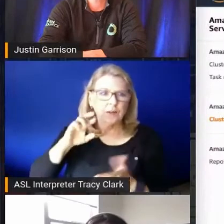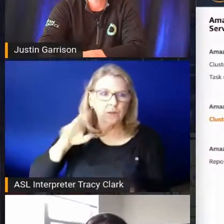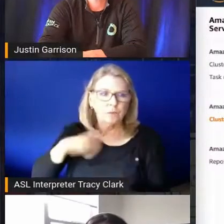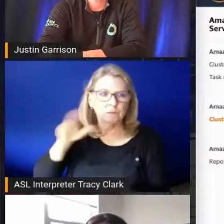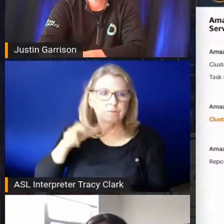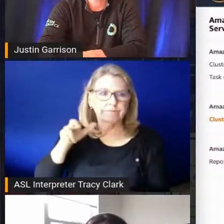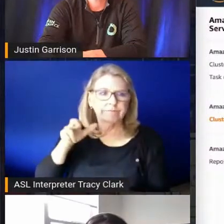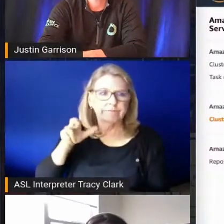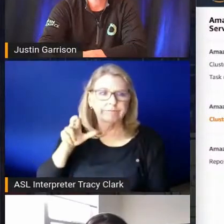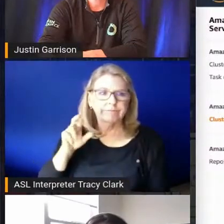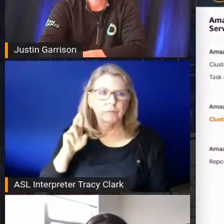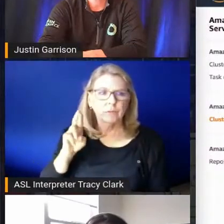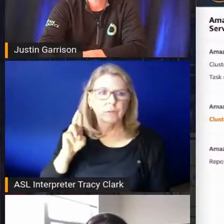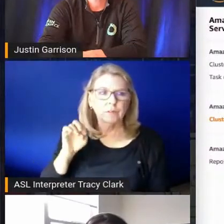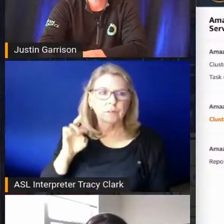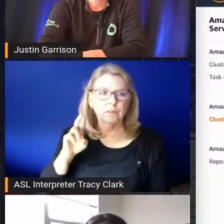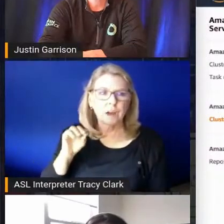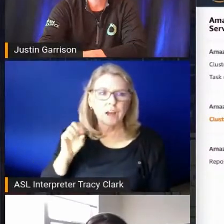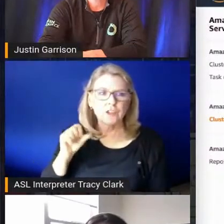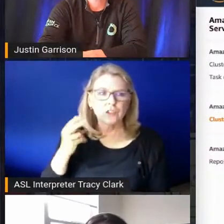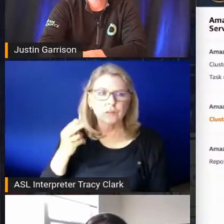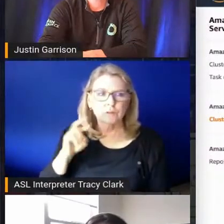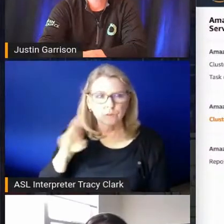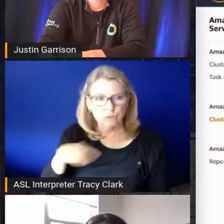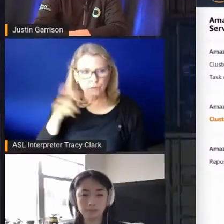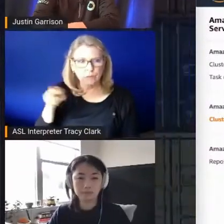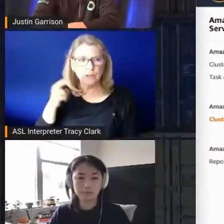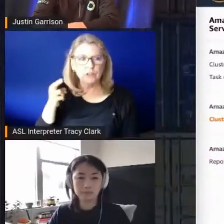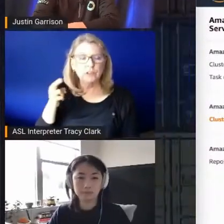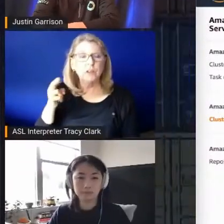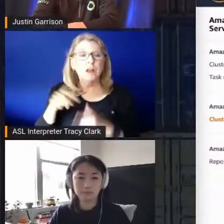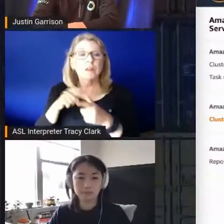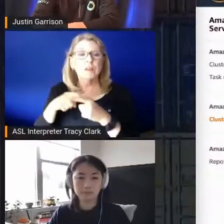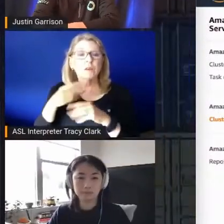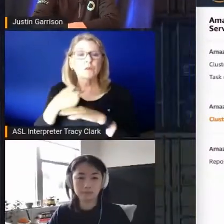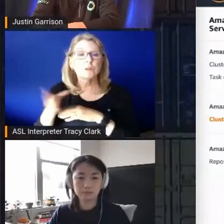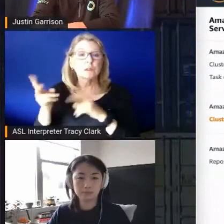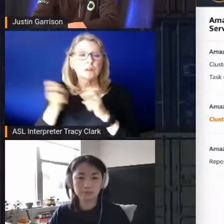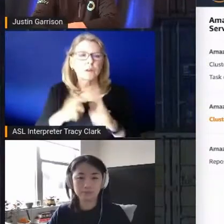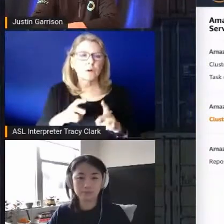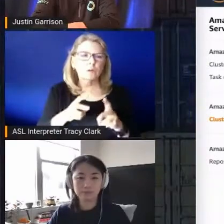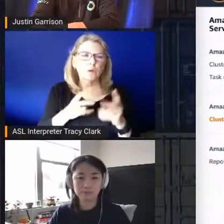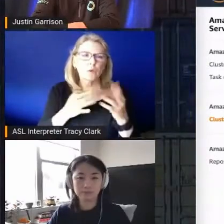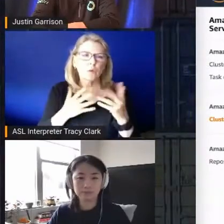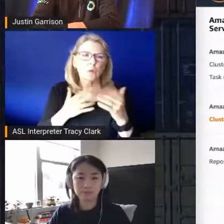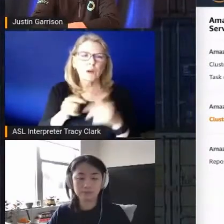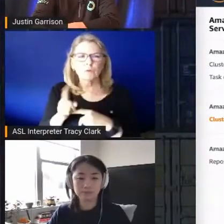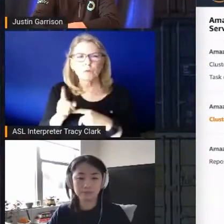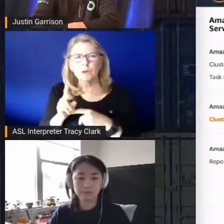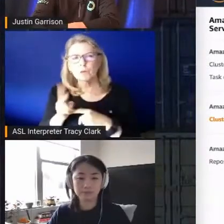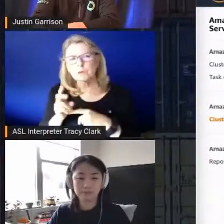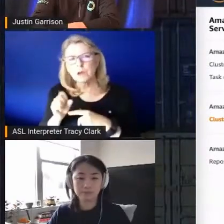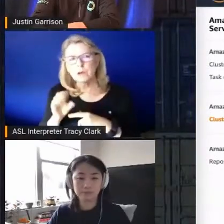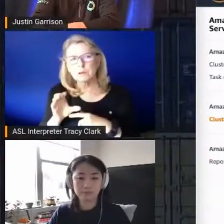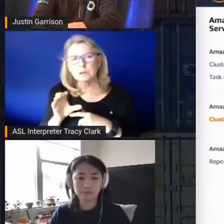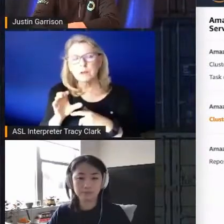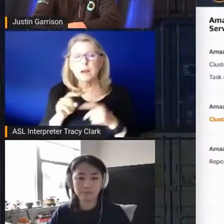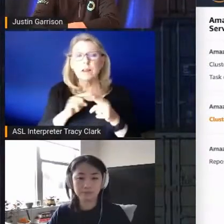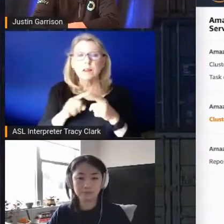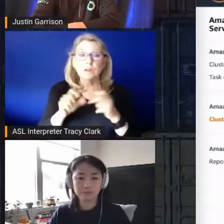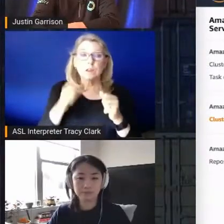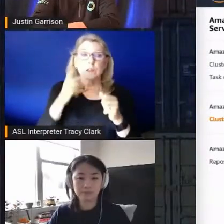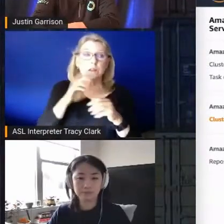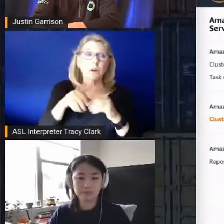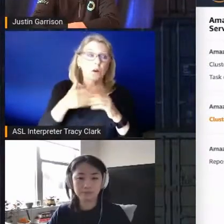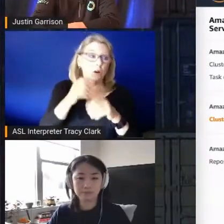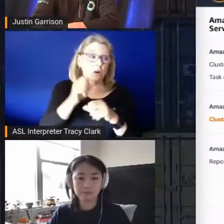And then the first time it loads, it will take a couple of seconds, and then you're going to be able to see all the workloads and the nodes running in